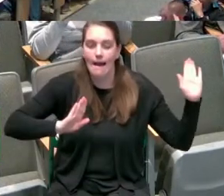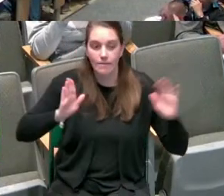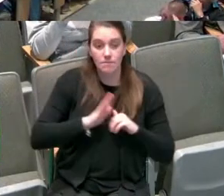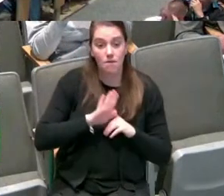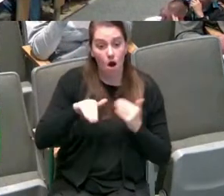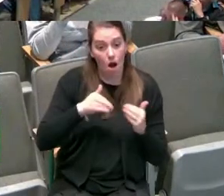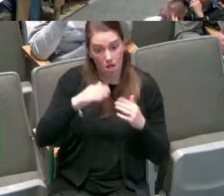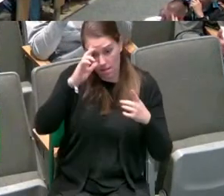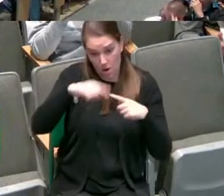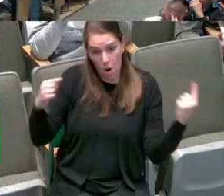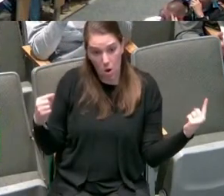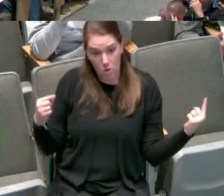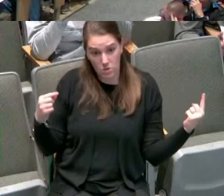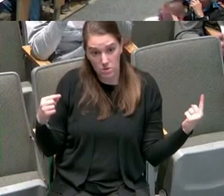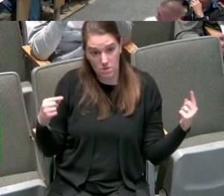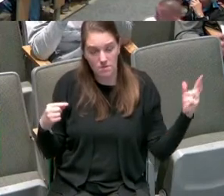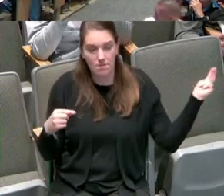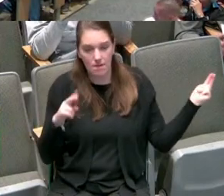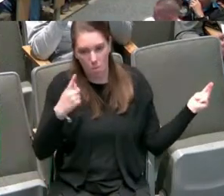all opposed